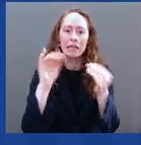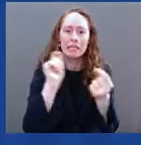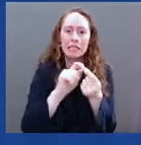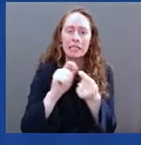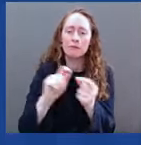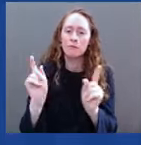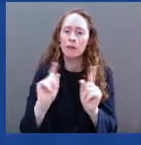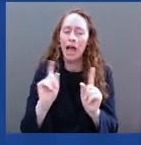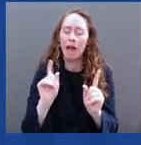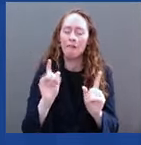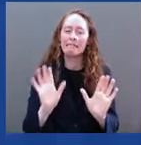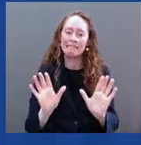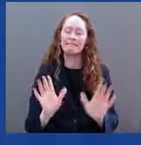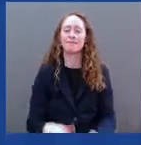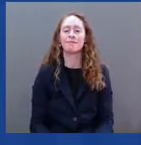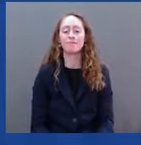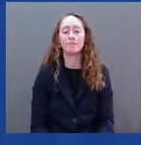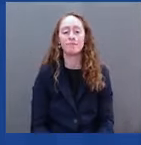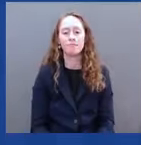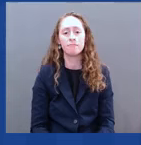people.